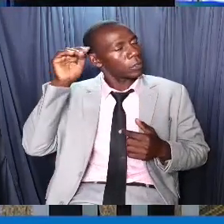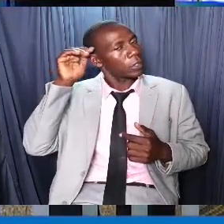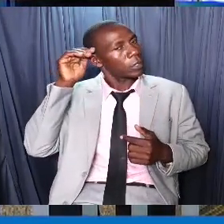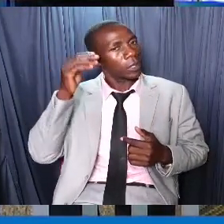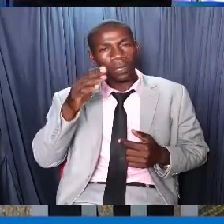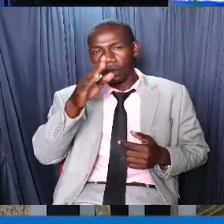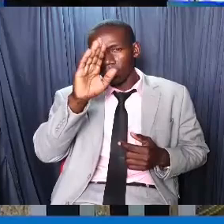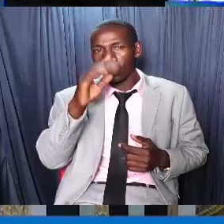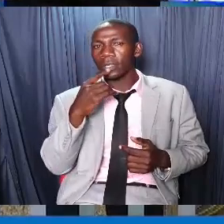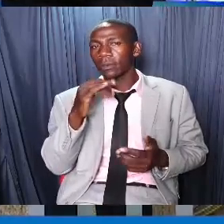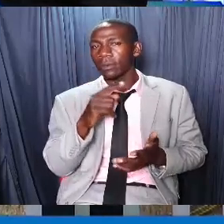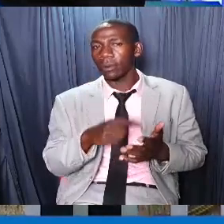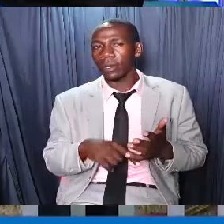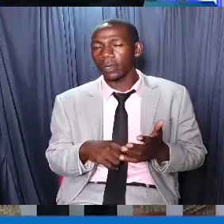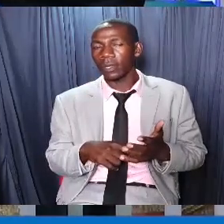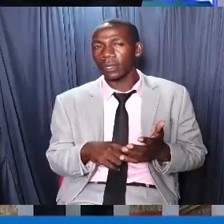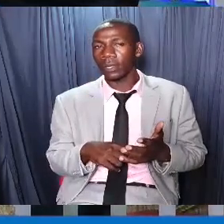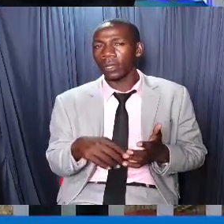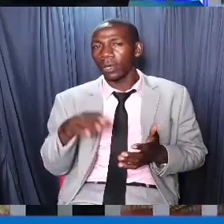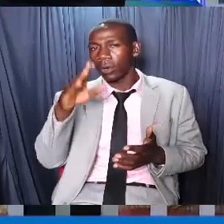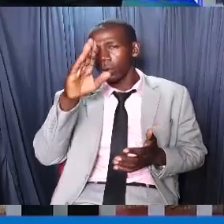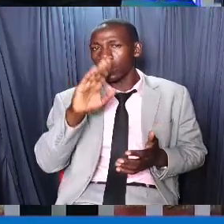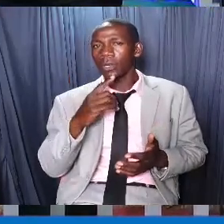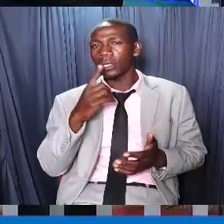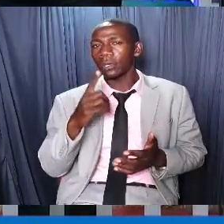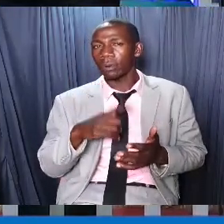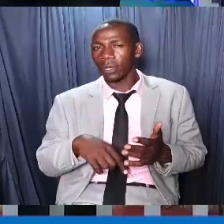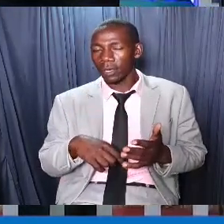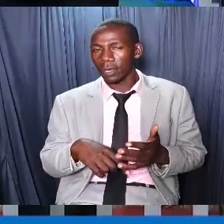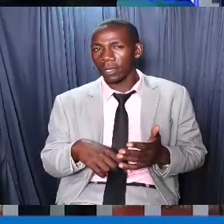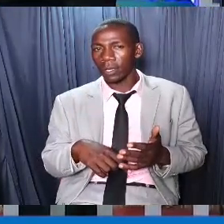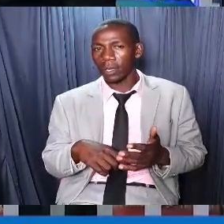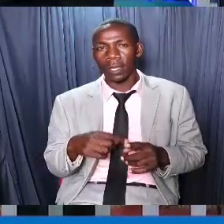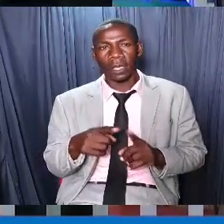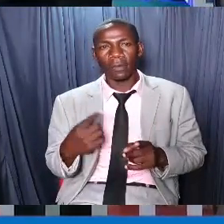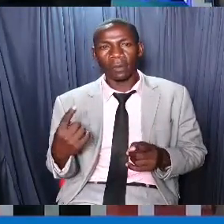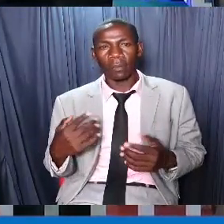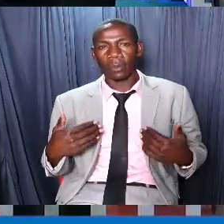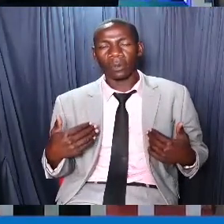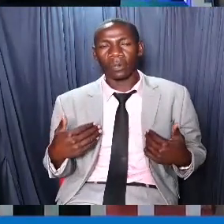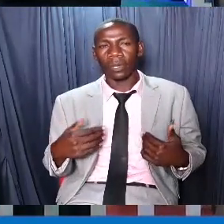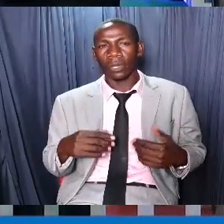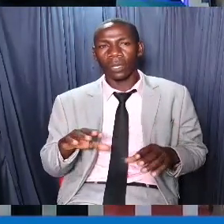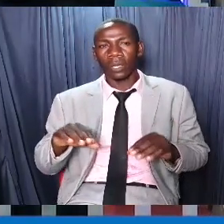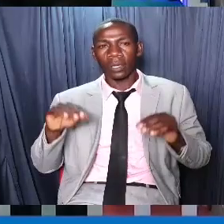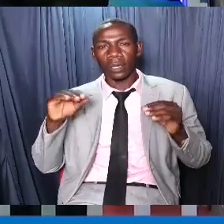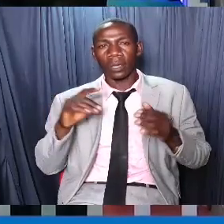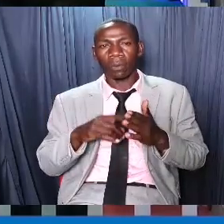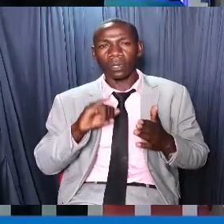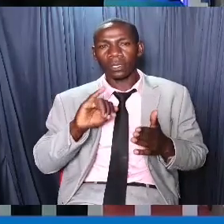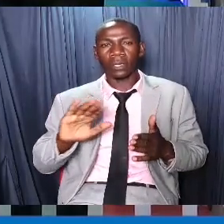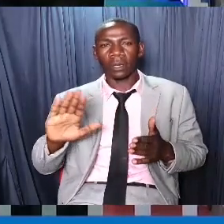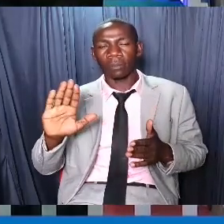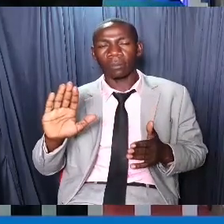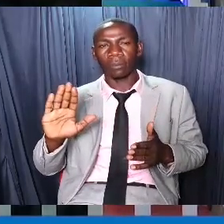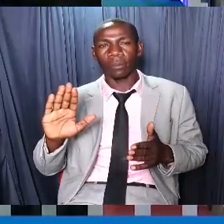Mungu anaongea nini? What is God talking? Mungu anasema nini? What does God say? Kila mtu, everybody, achukue kilicho chake, to take what